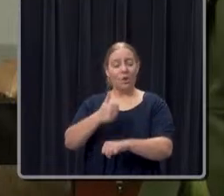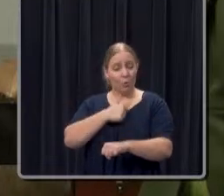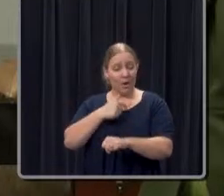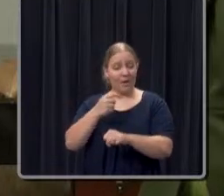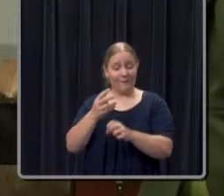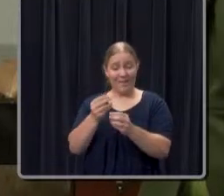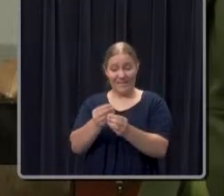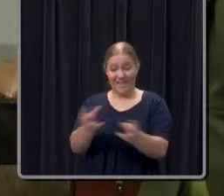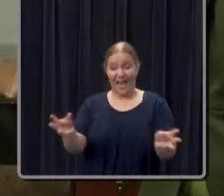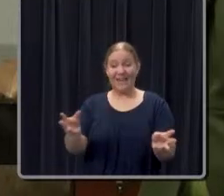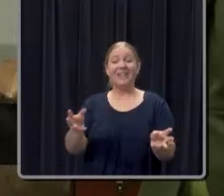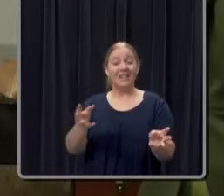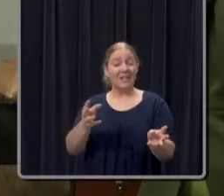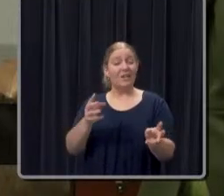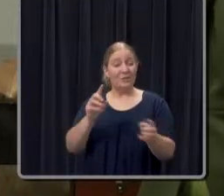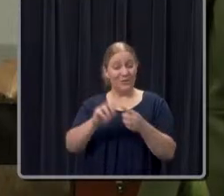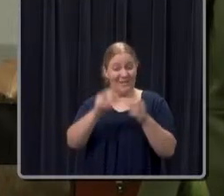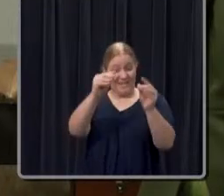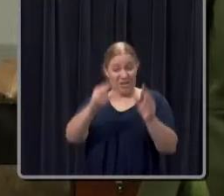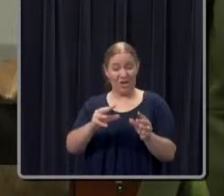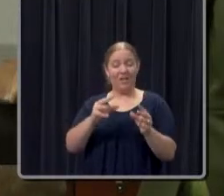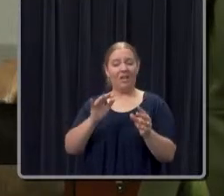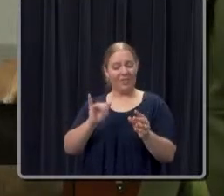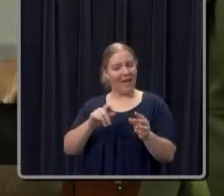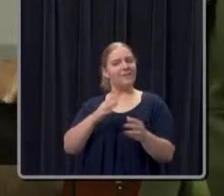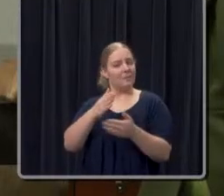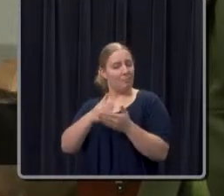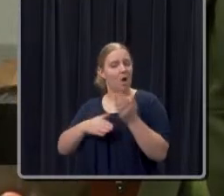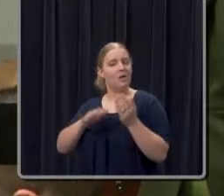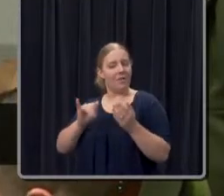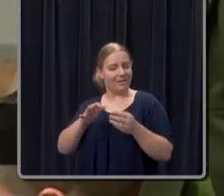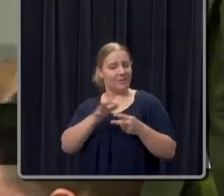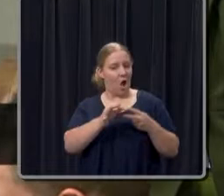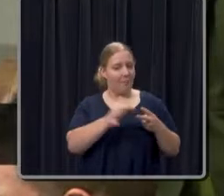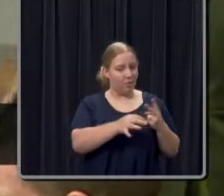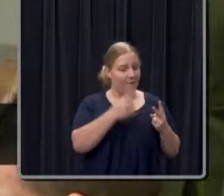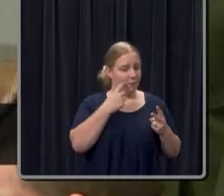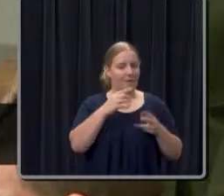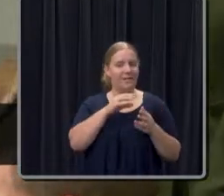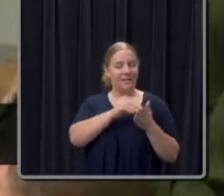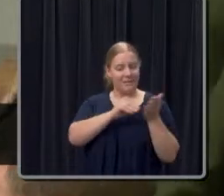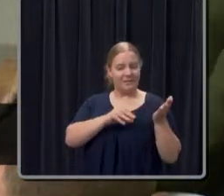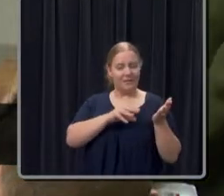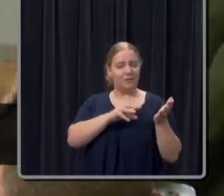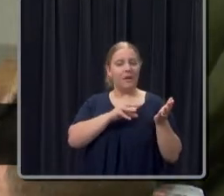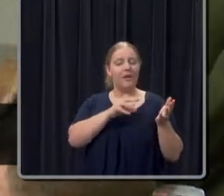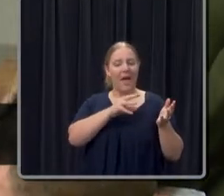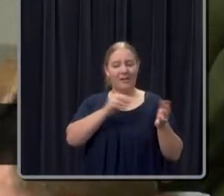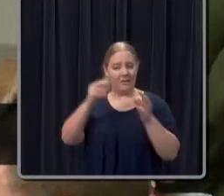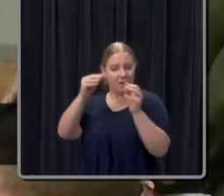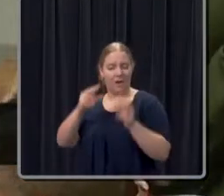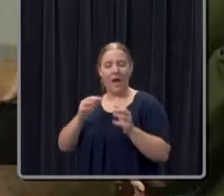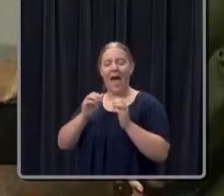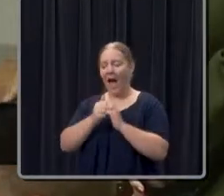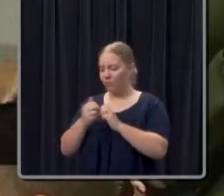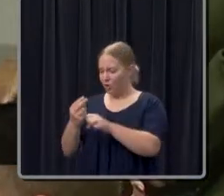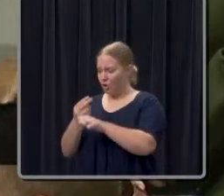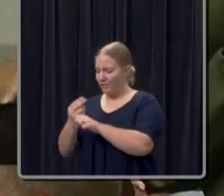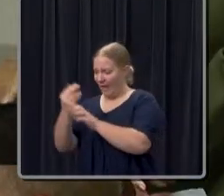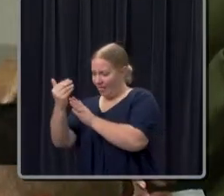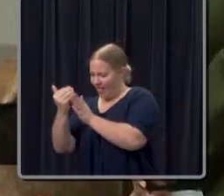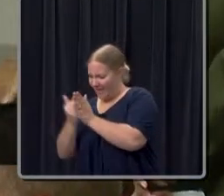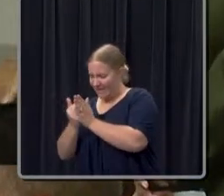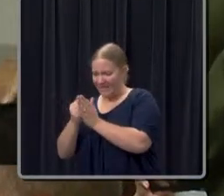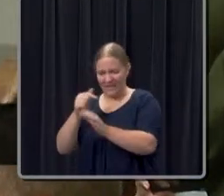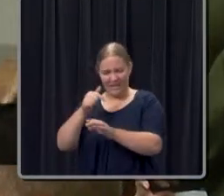teachers. And so it is that whole piece of, and it's just one option for a teacher, that whole idea of how can I take a lesson or this chunk of time